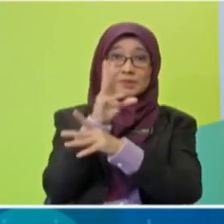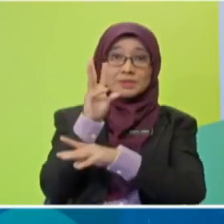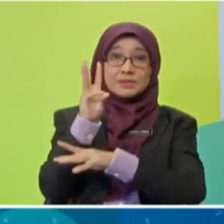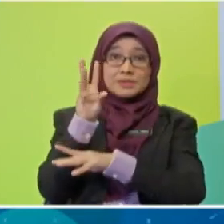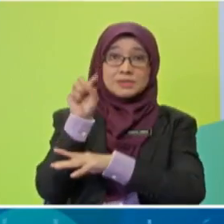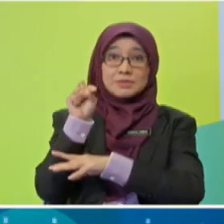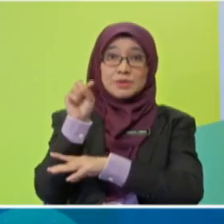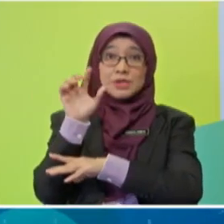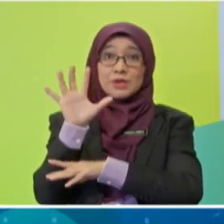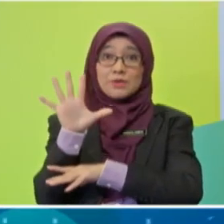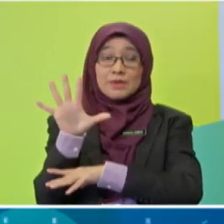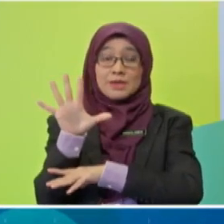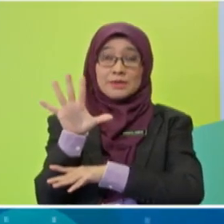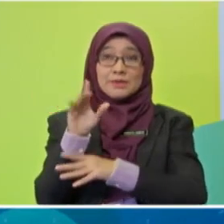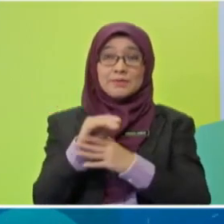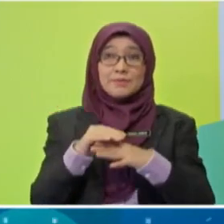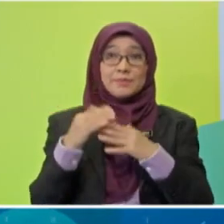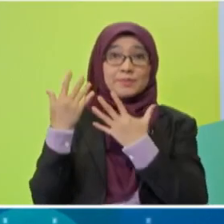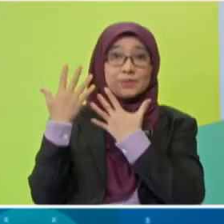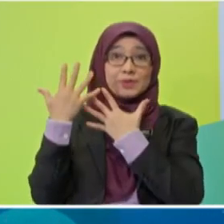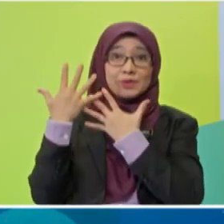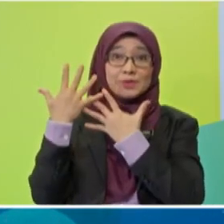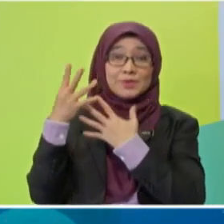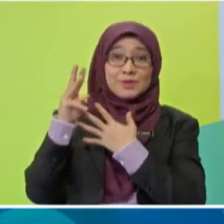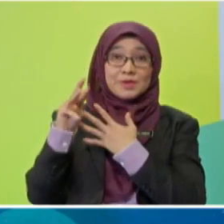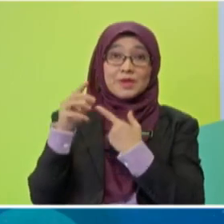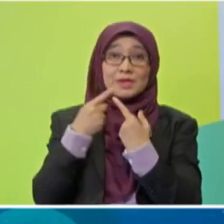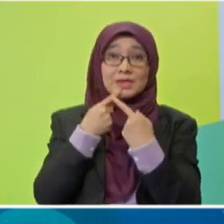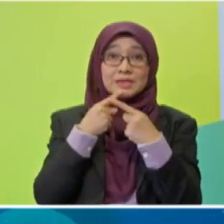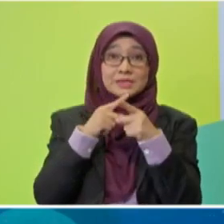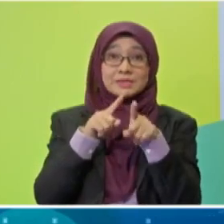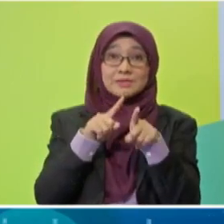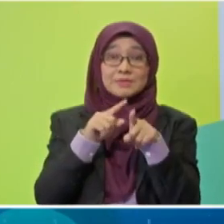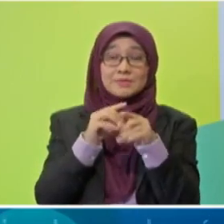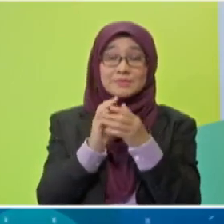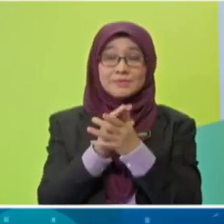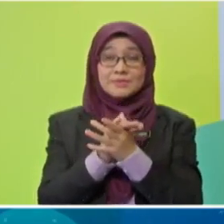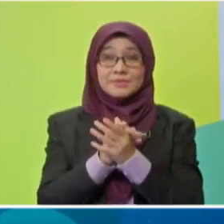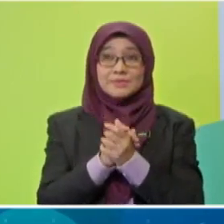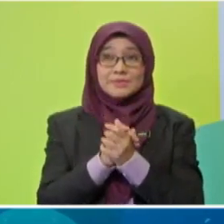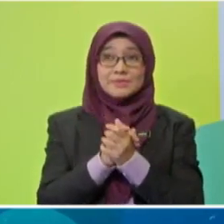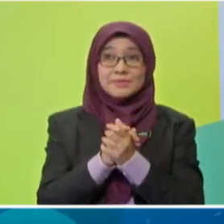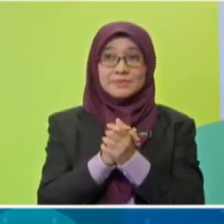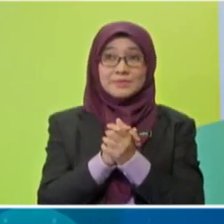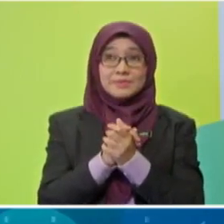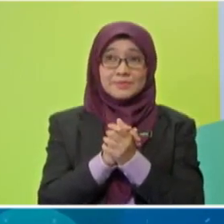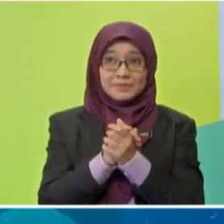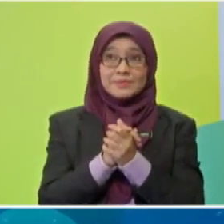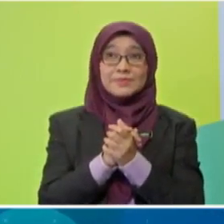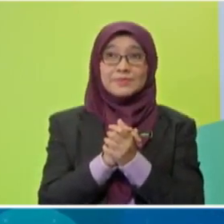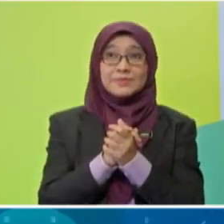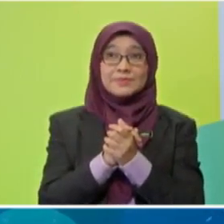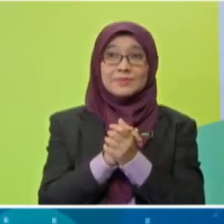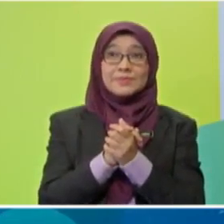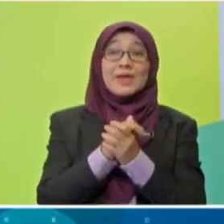Okay. Anyone wants to try? When you're ready, you raise your hand right away. We do it very quickly. Can I try? Yes, please,